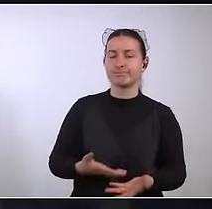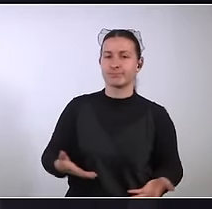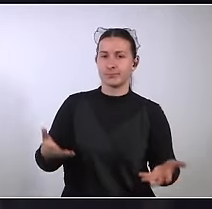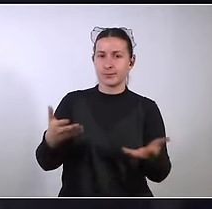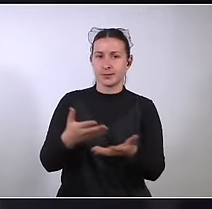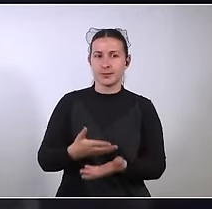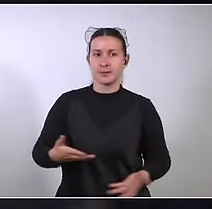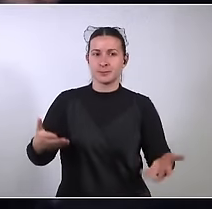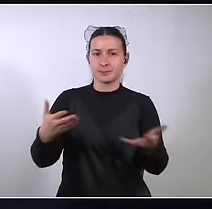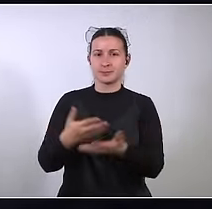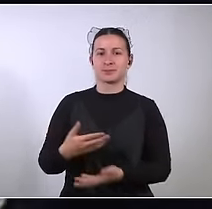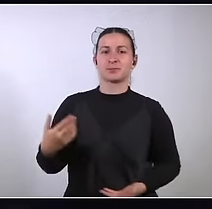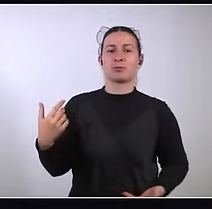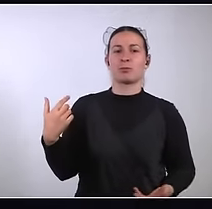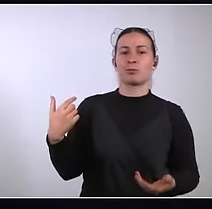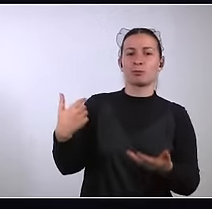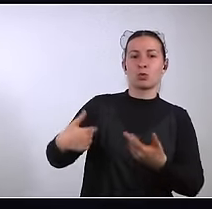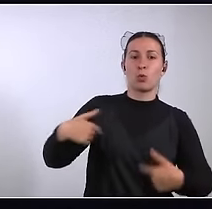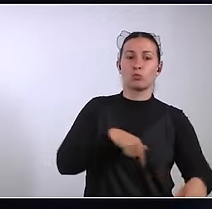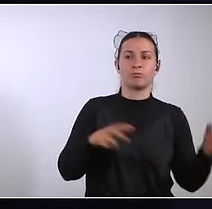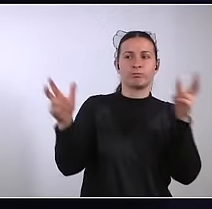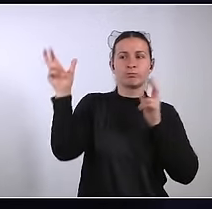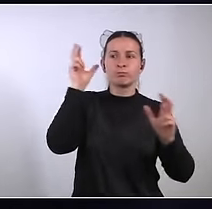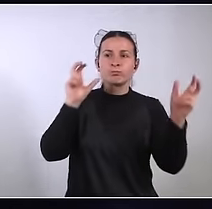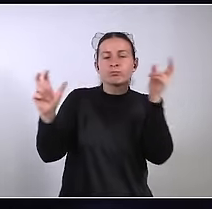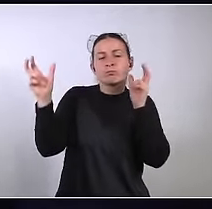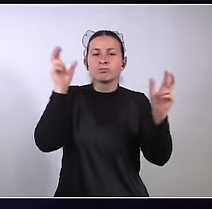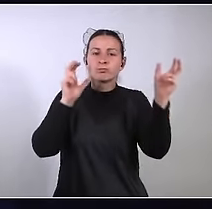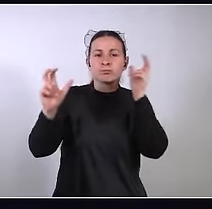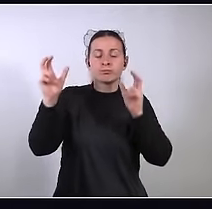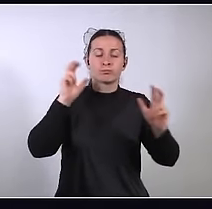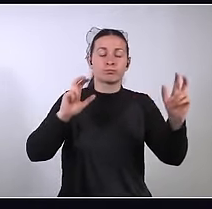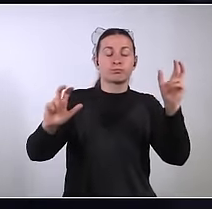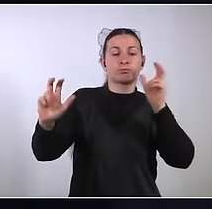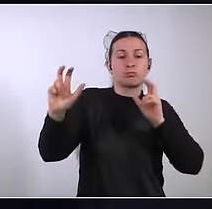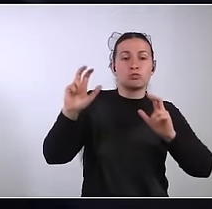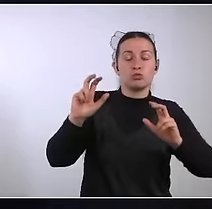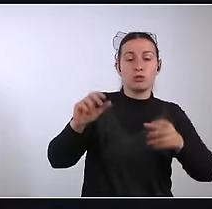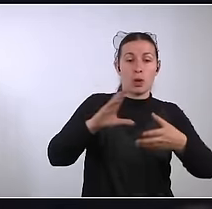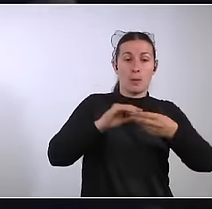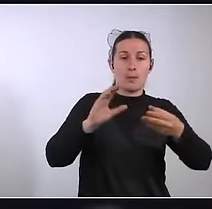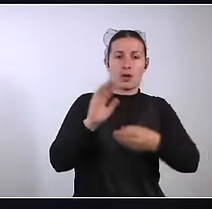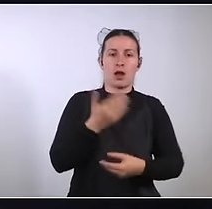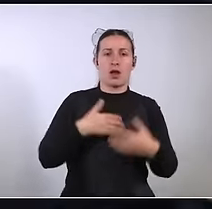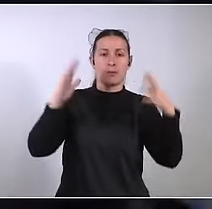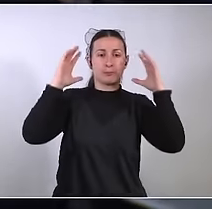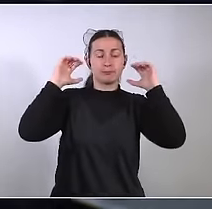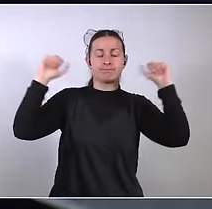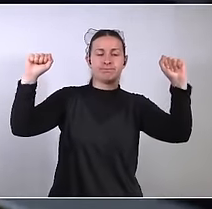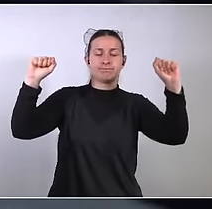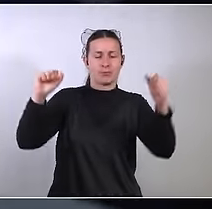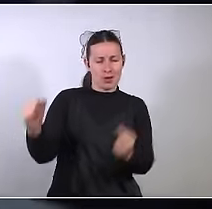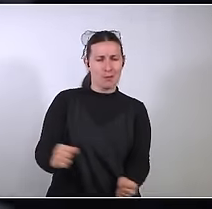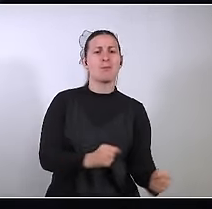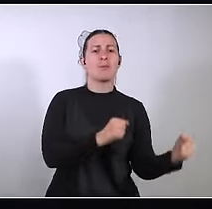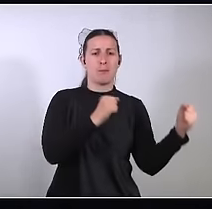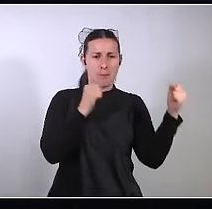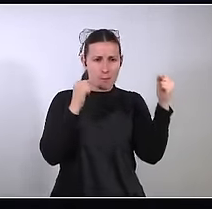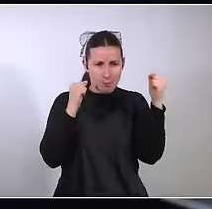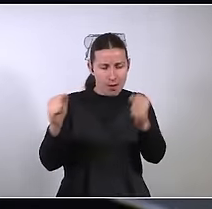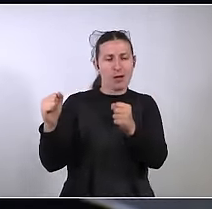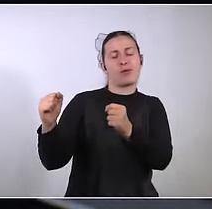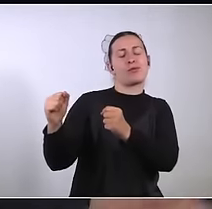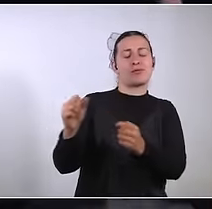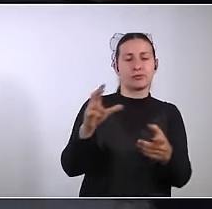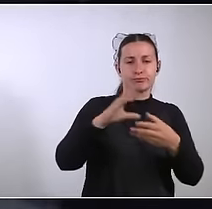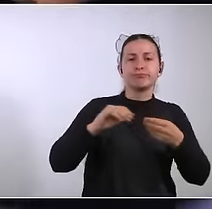Hemos escuchado un poderoso mensaje de nuestro presidente juvenil. We have heard a powerful message by our youth president,